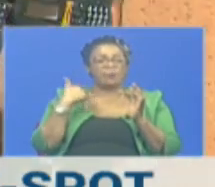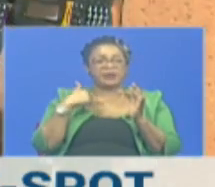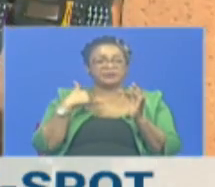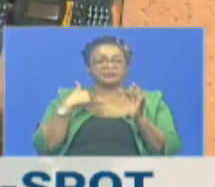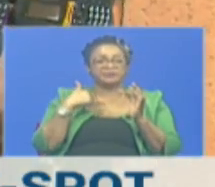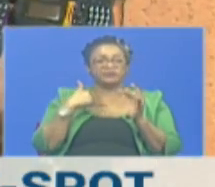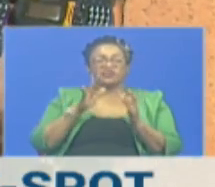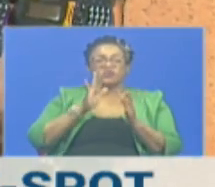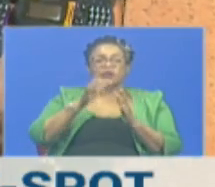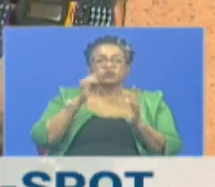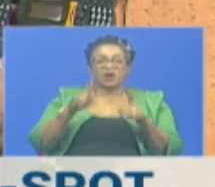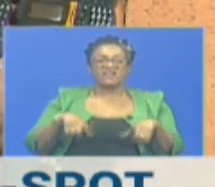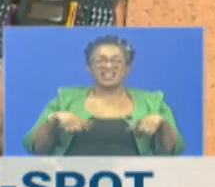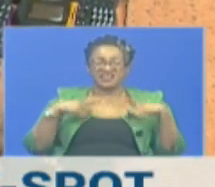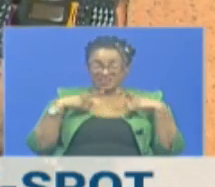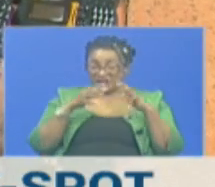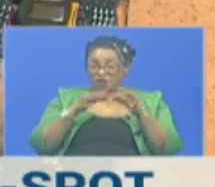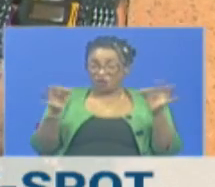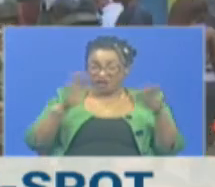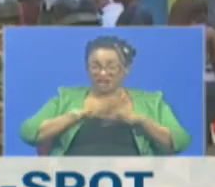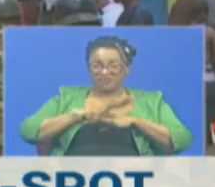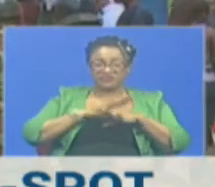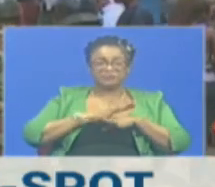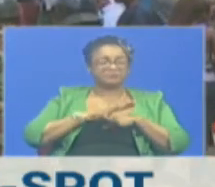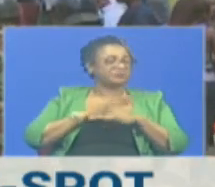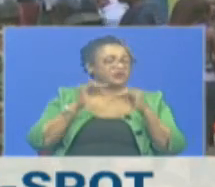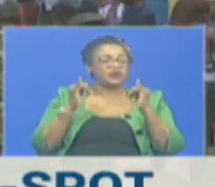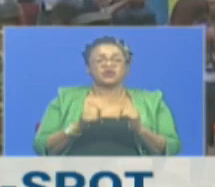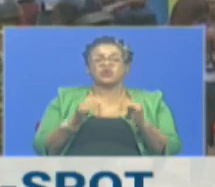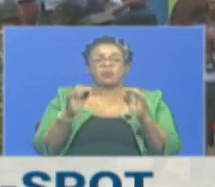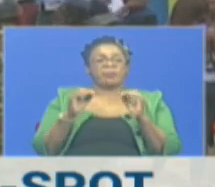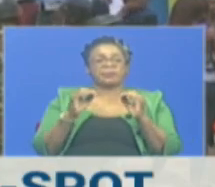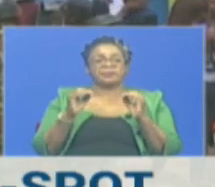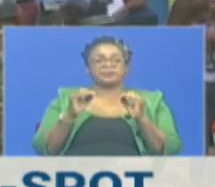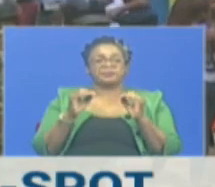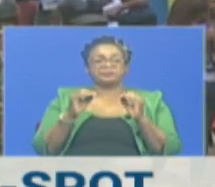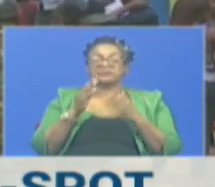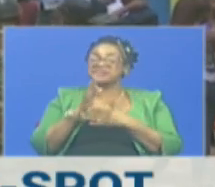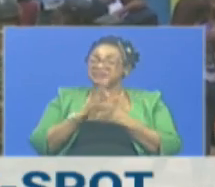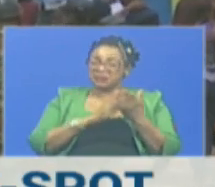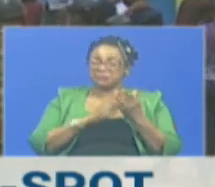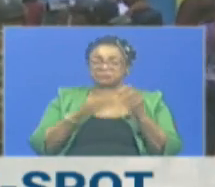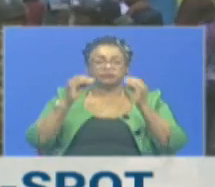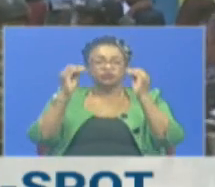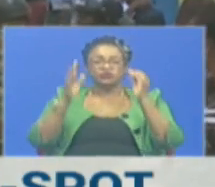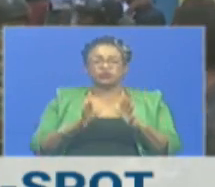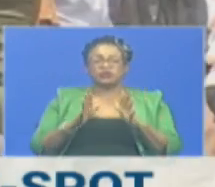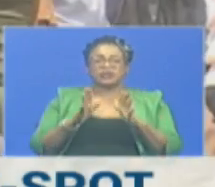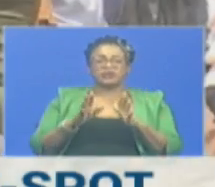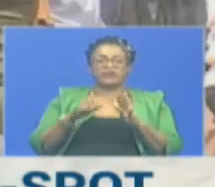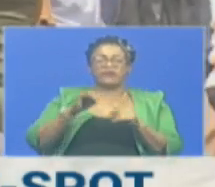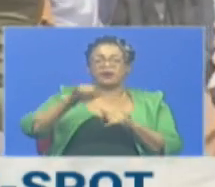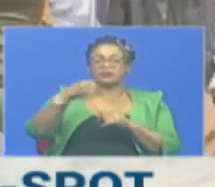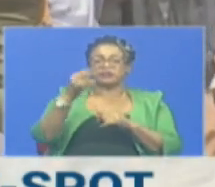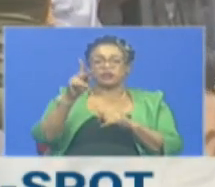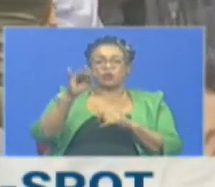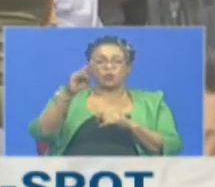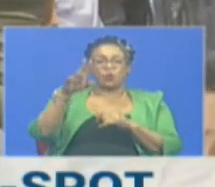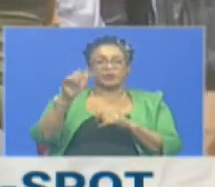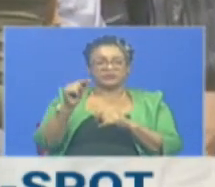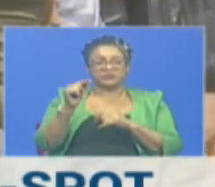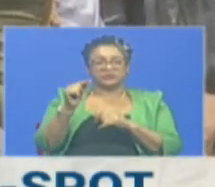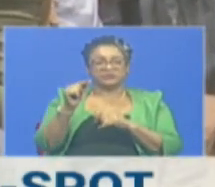lived here long enough. A number of who are students of the Jomo Kenyatta University of Agriculture and